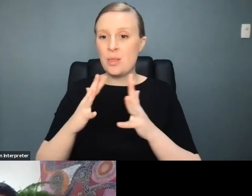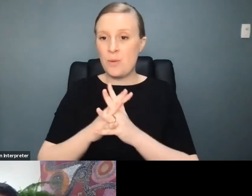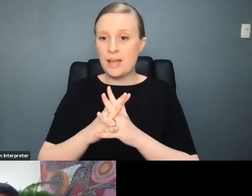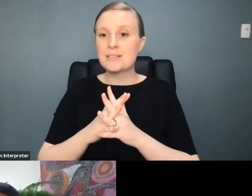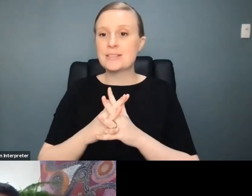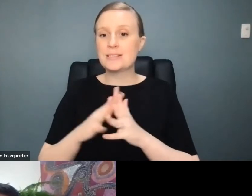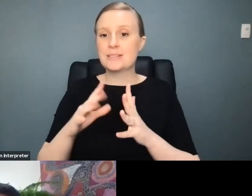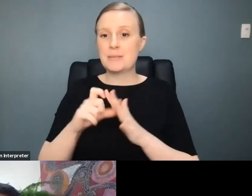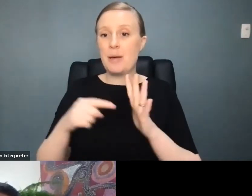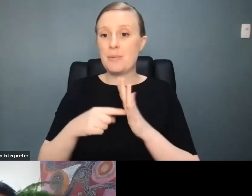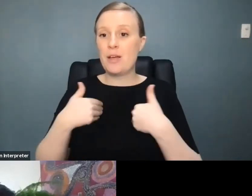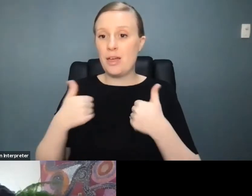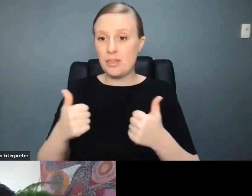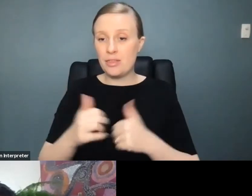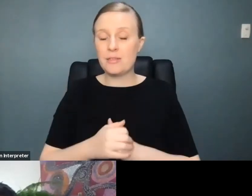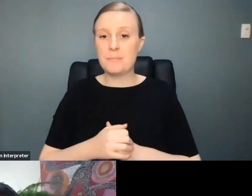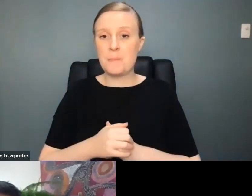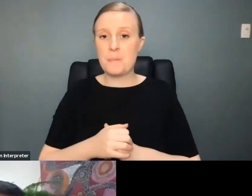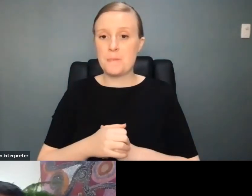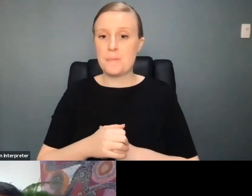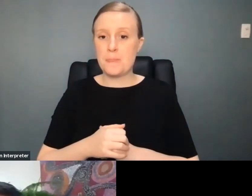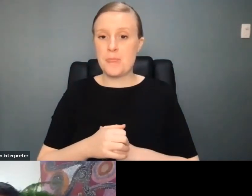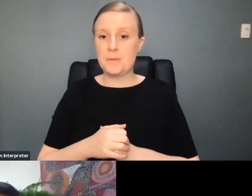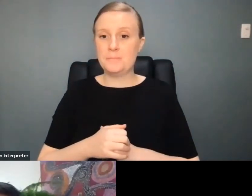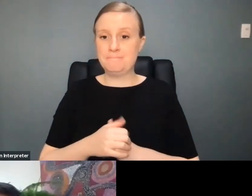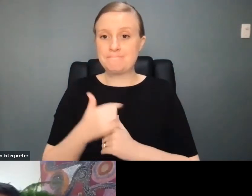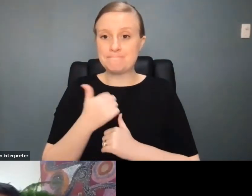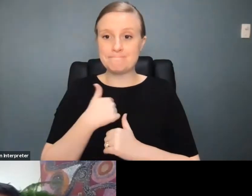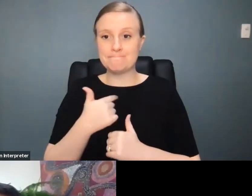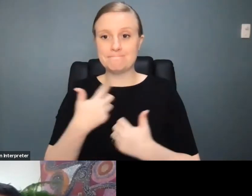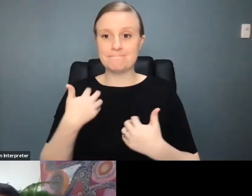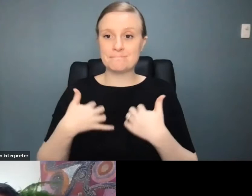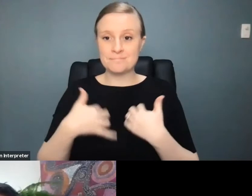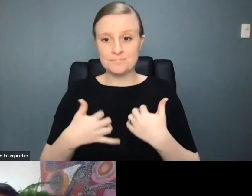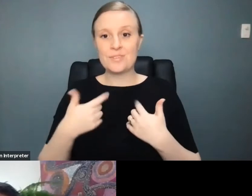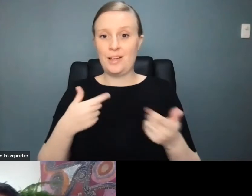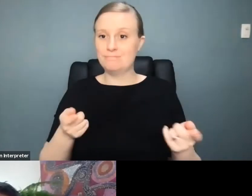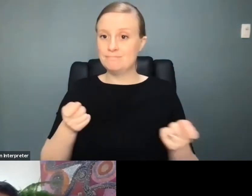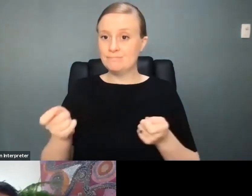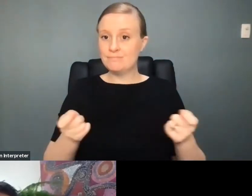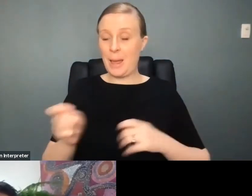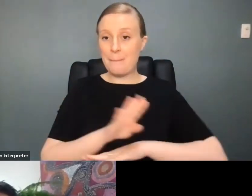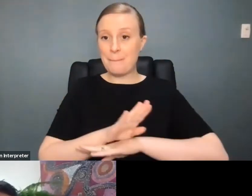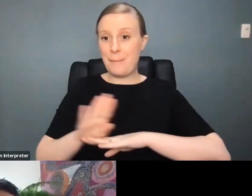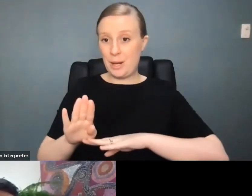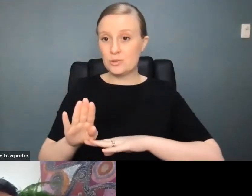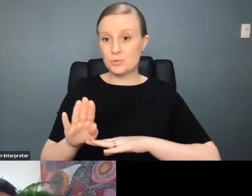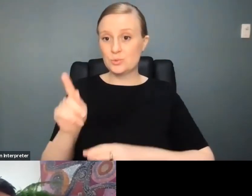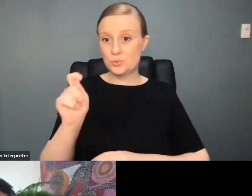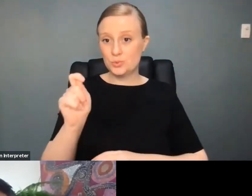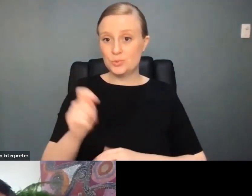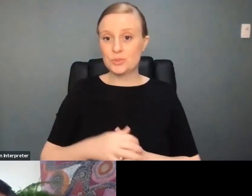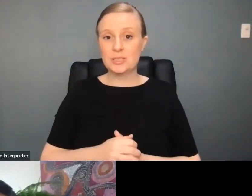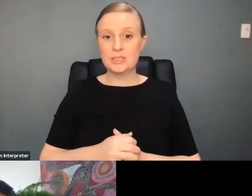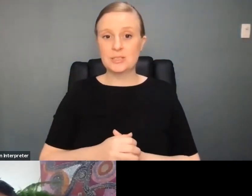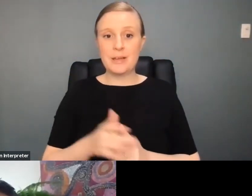of facilitating a panel discussion after Rachel's presentation. We have some people from a range of